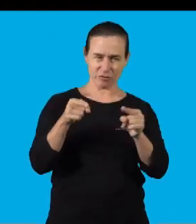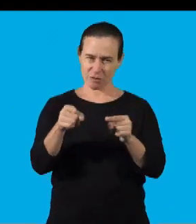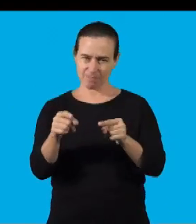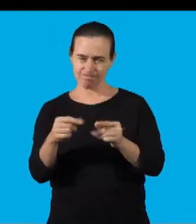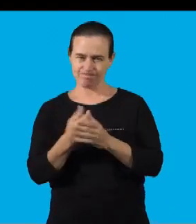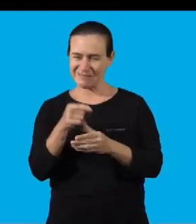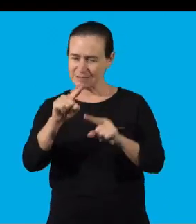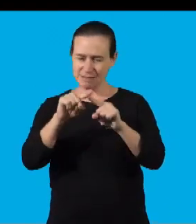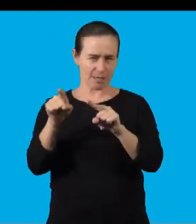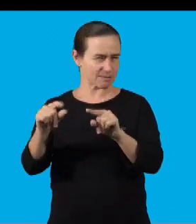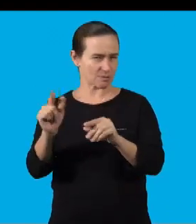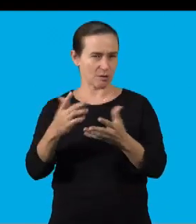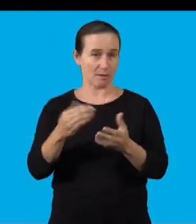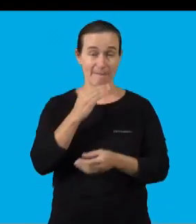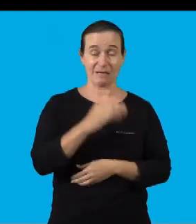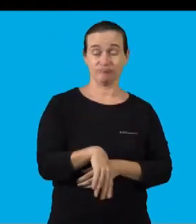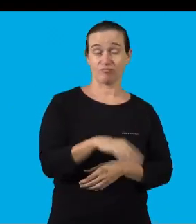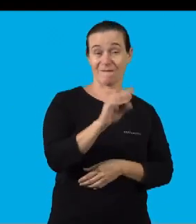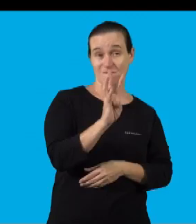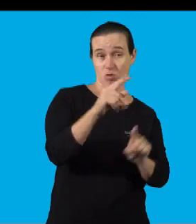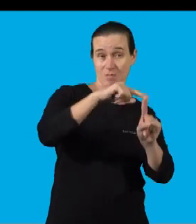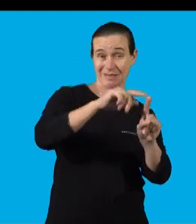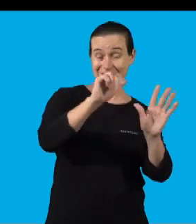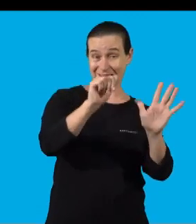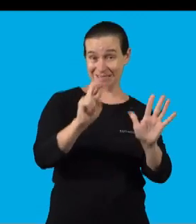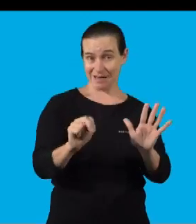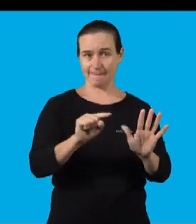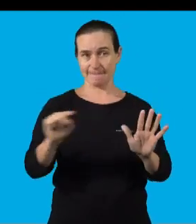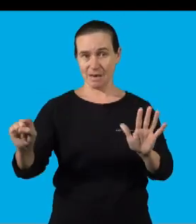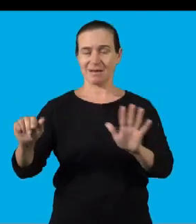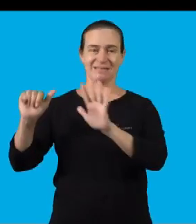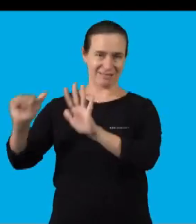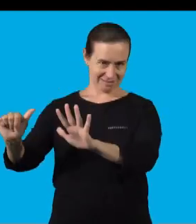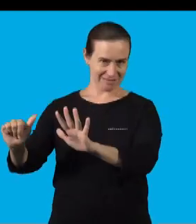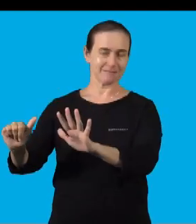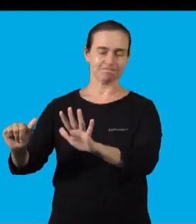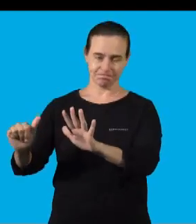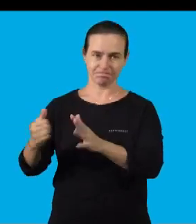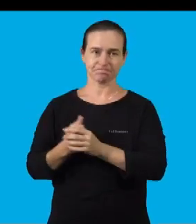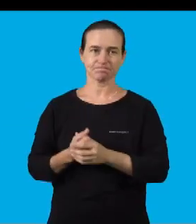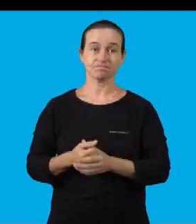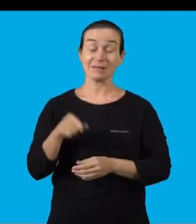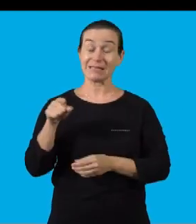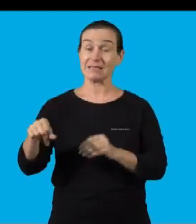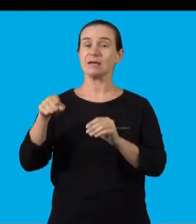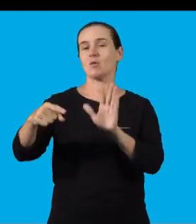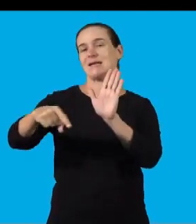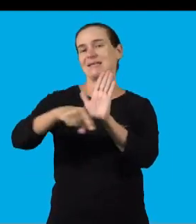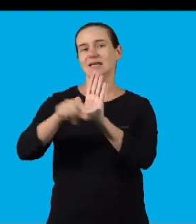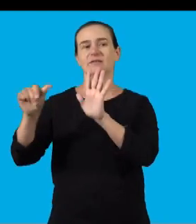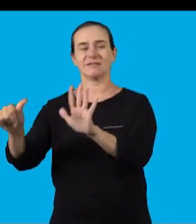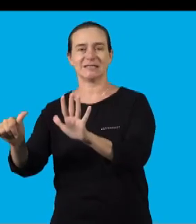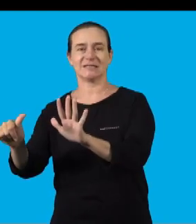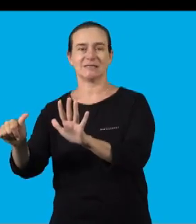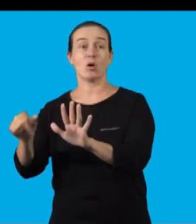into that bracket, we will have 4 plus 6n minus 6. Remember that 6 is going to be